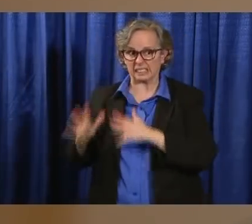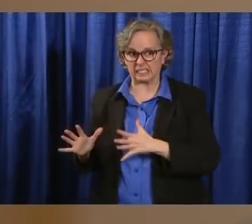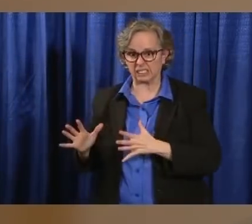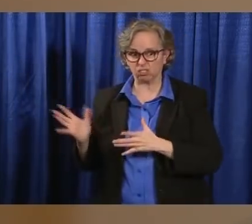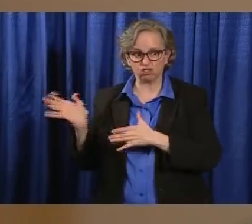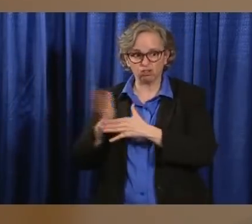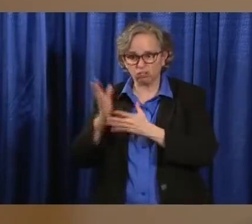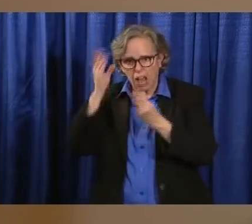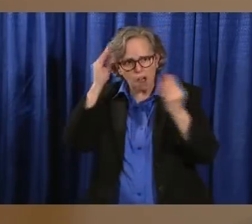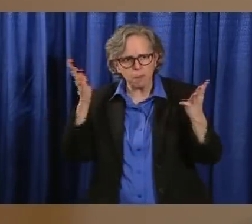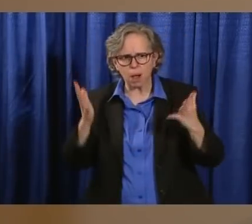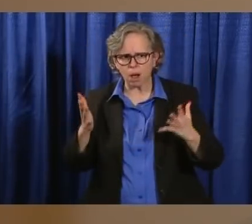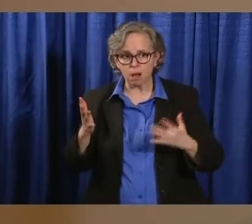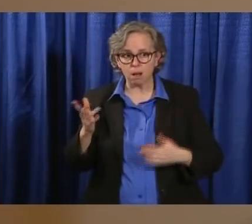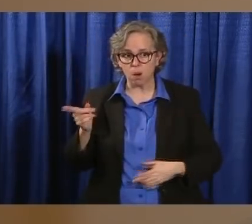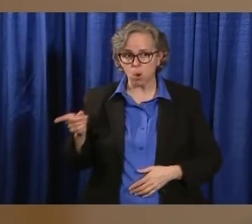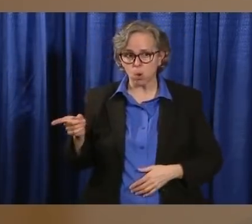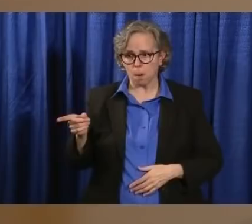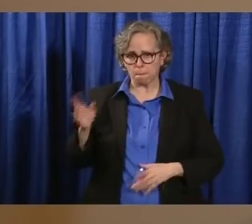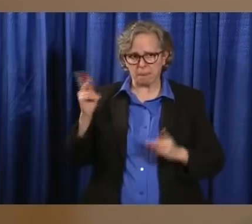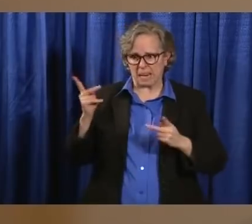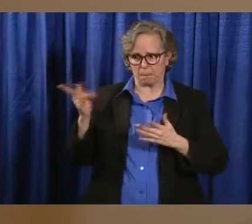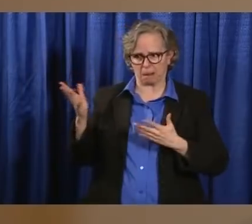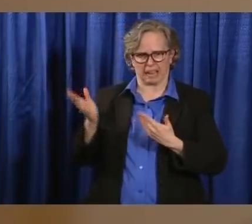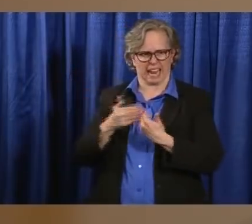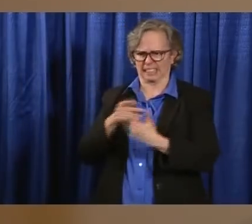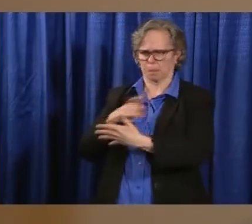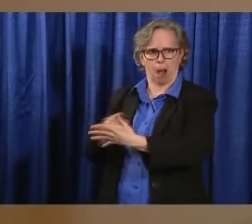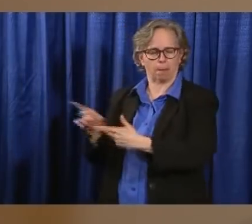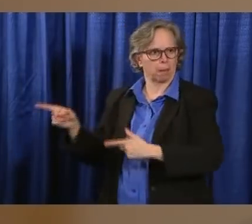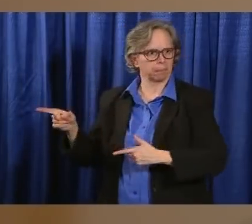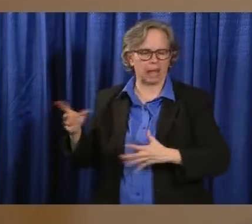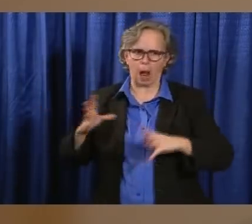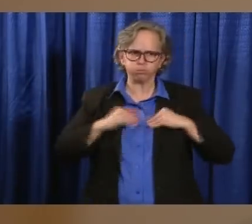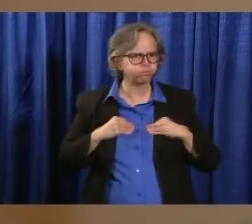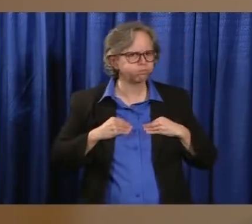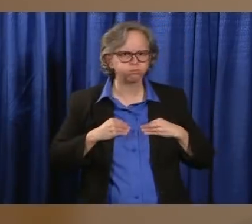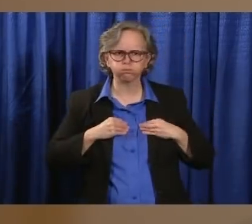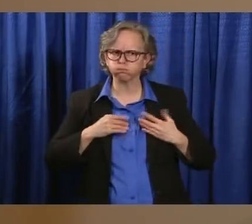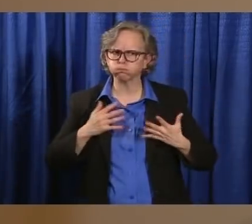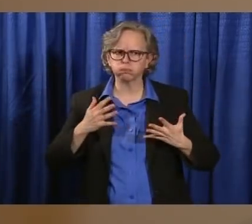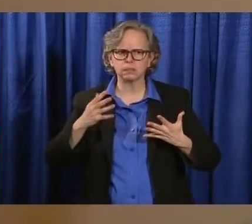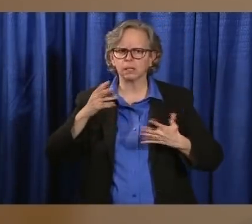them the force because they are one. Thank you.